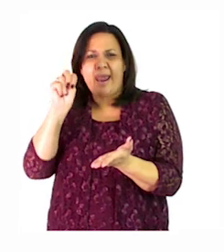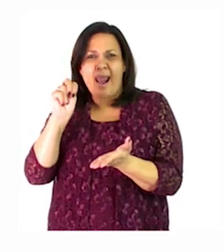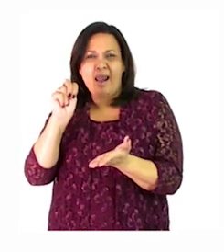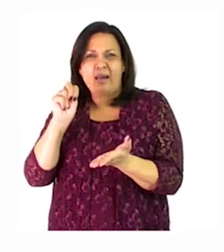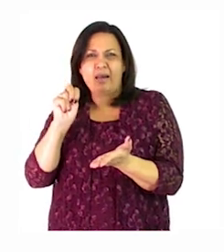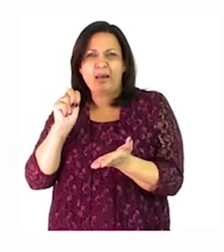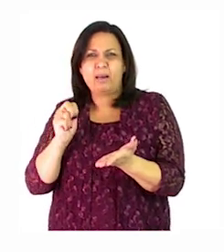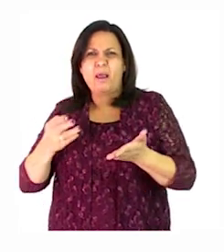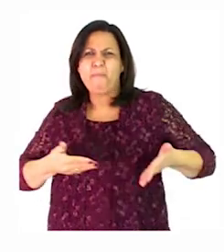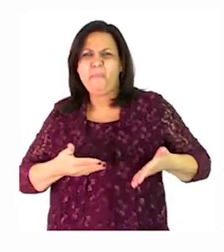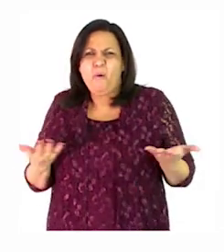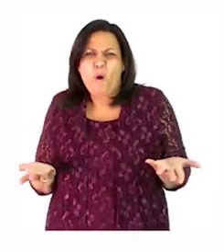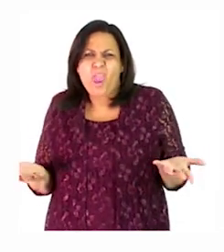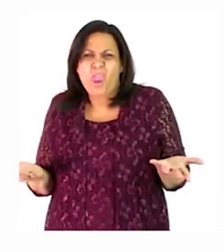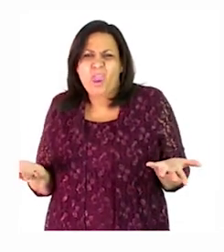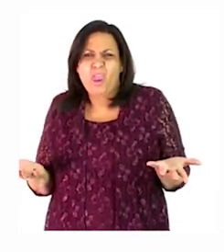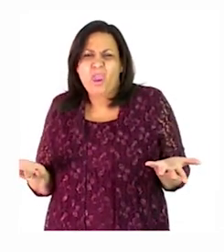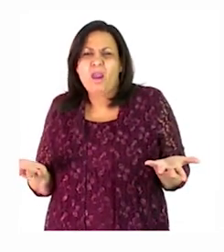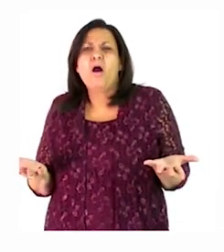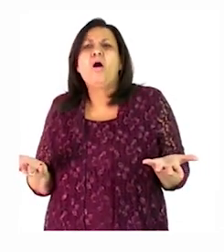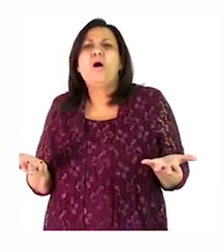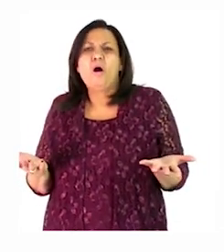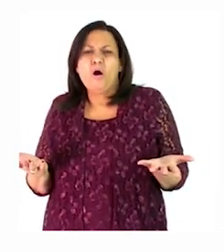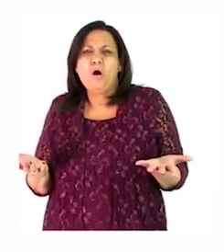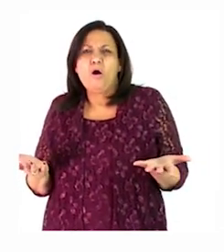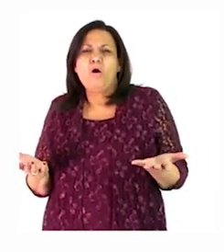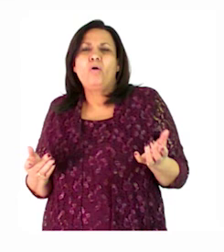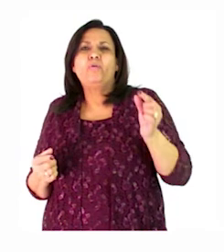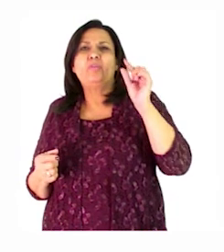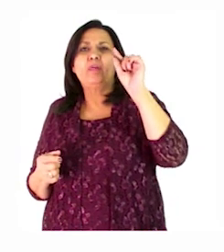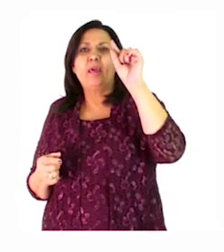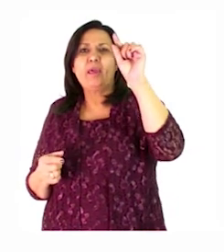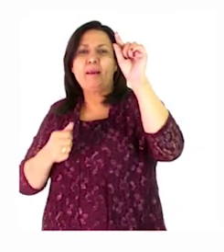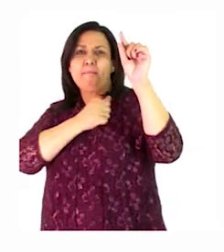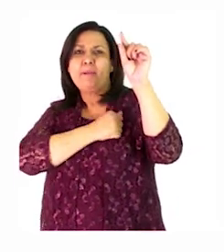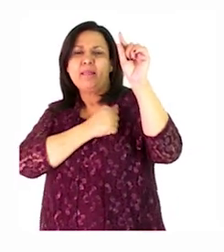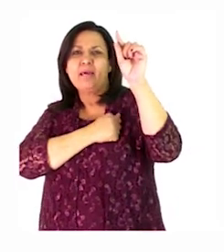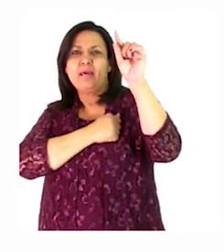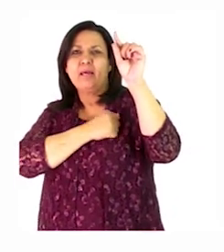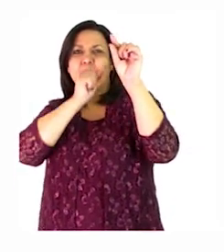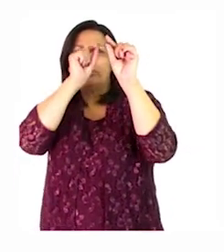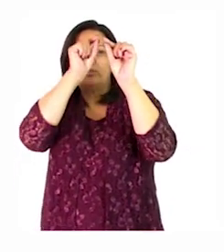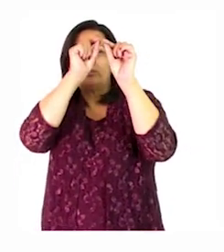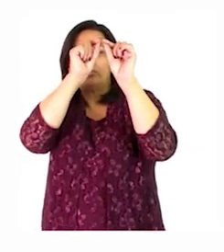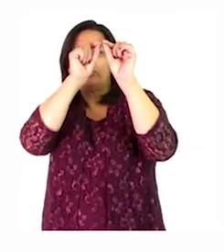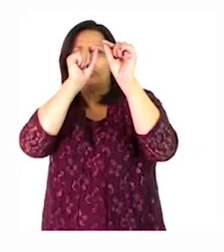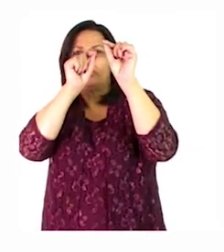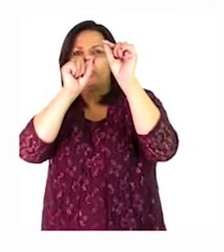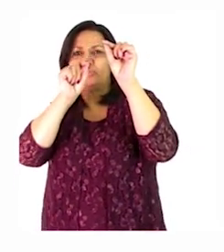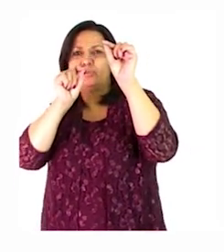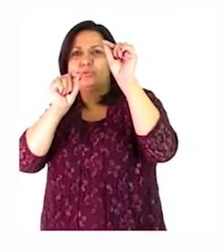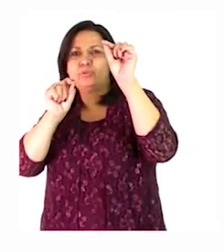have been able to show you the example. There is Mother Helen. She will have